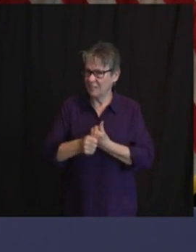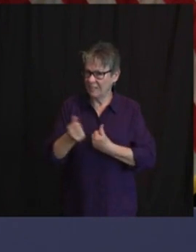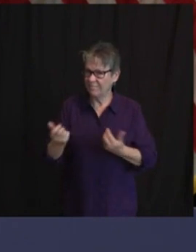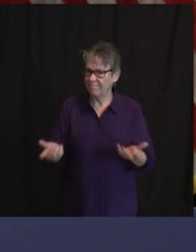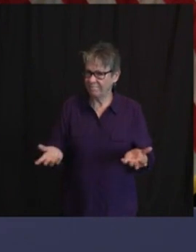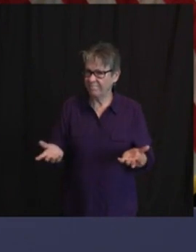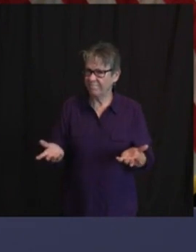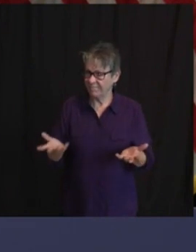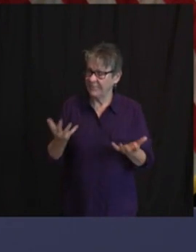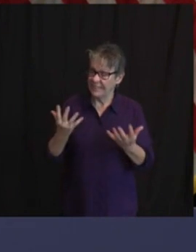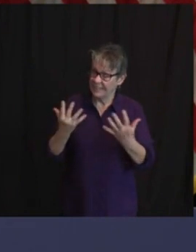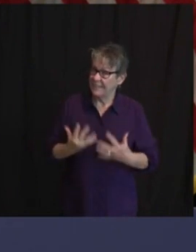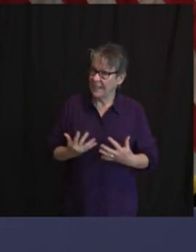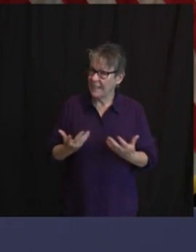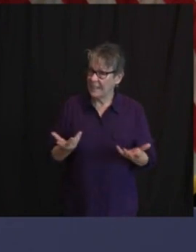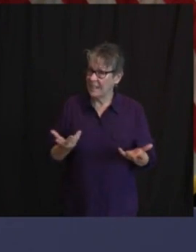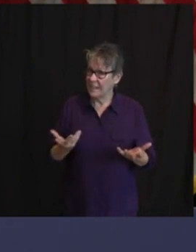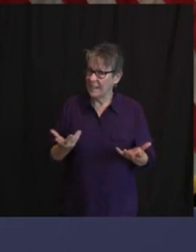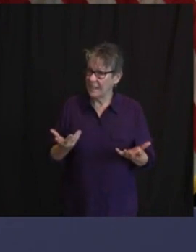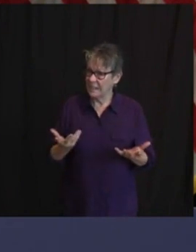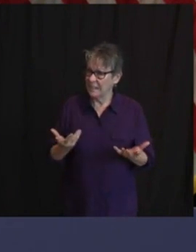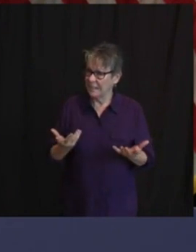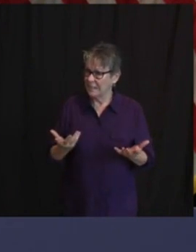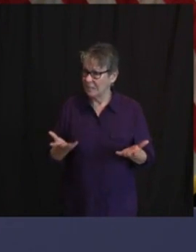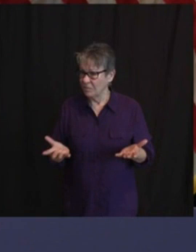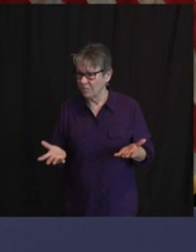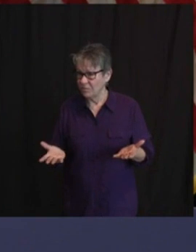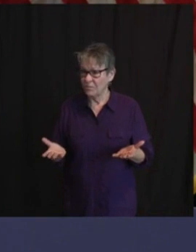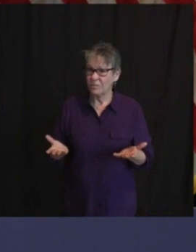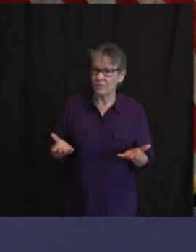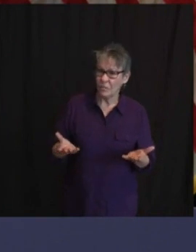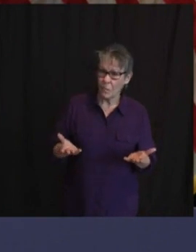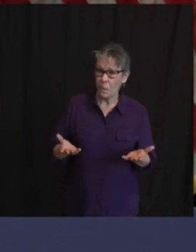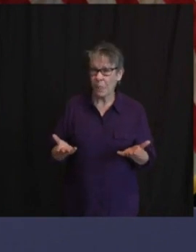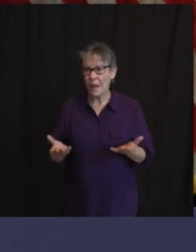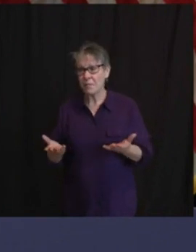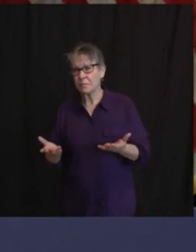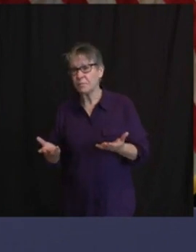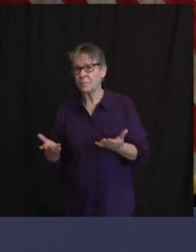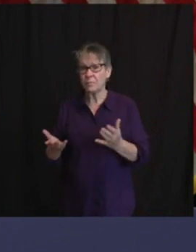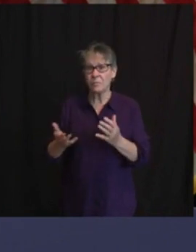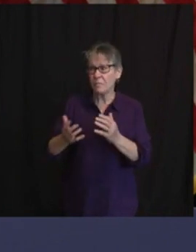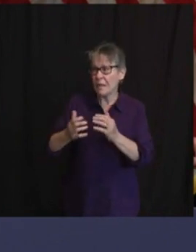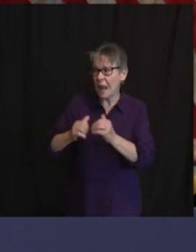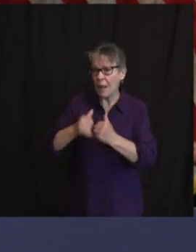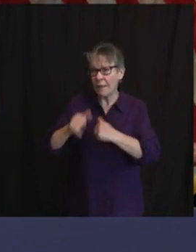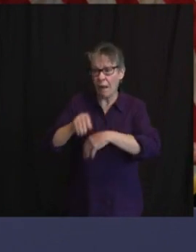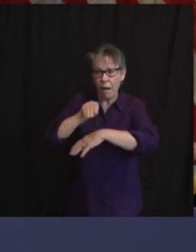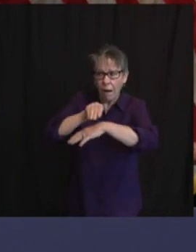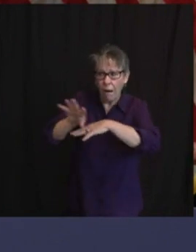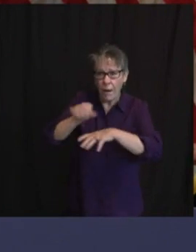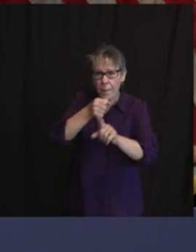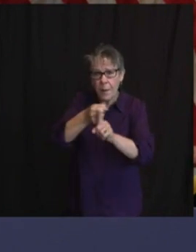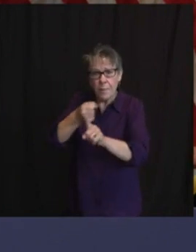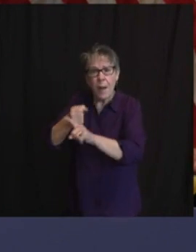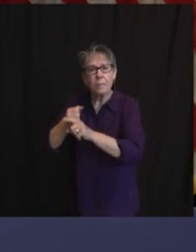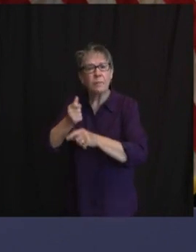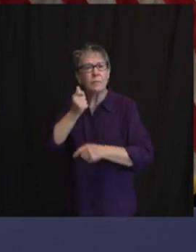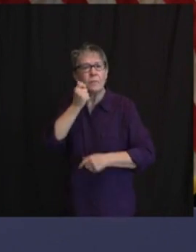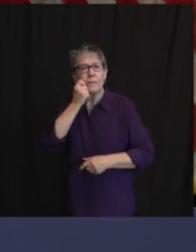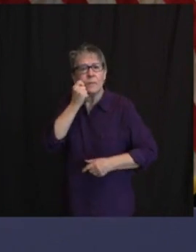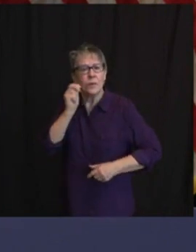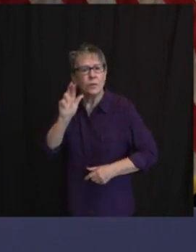and sadly, we know we live with that in our state. I was just responding to a couple of urgent, I missed positivity rate for